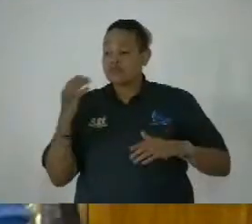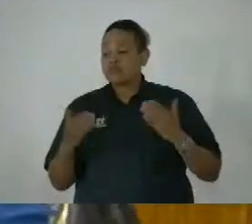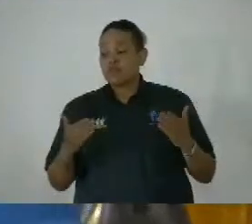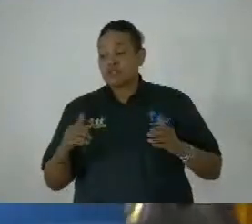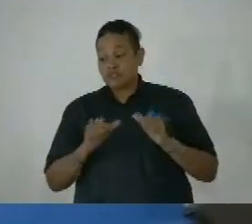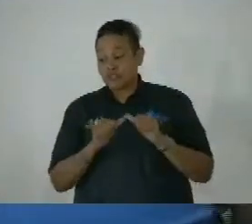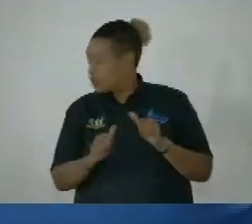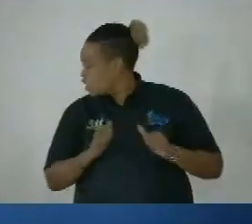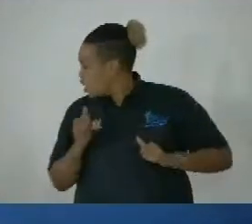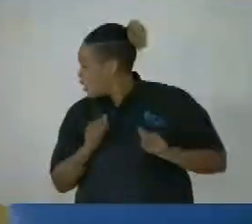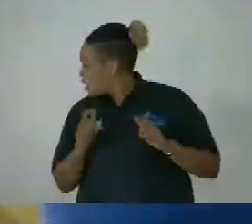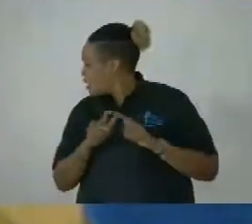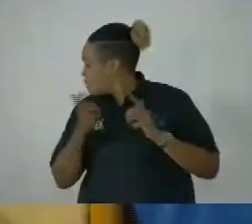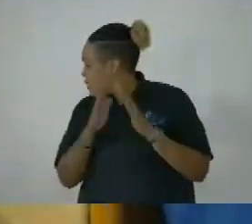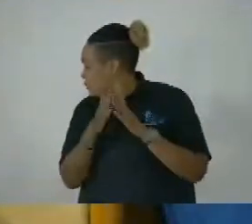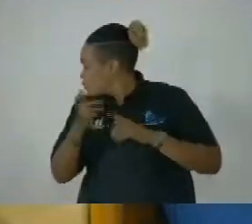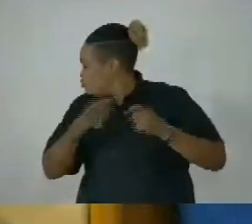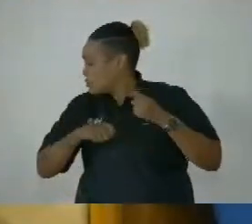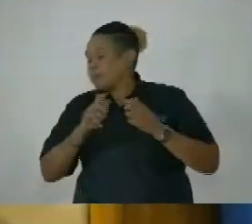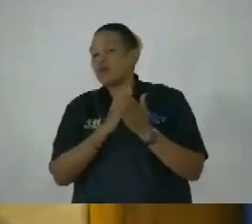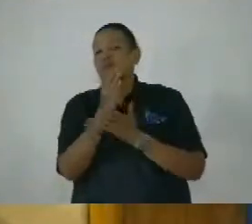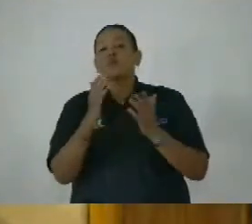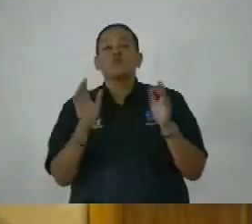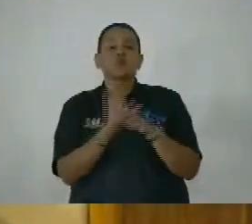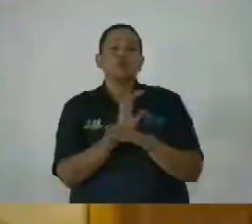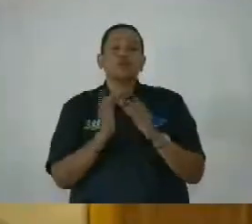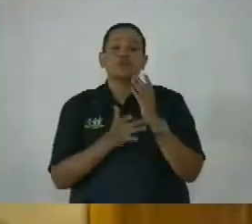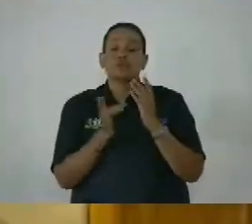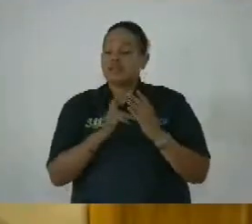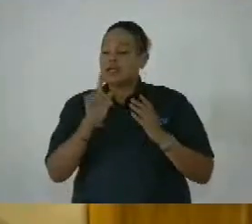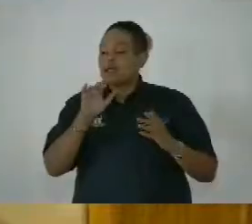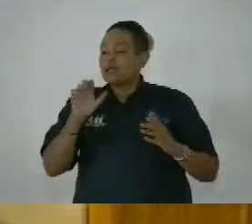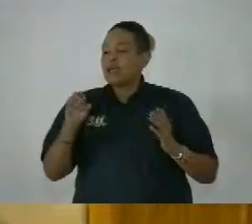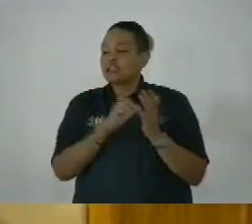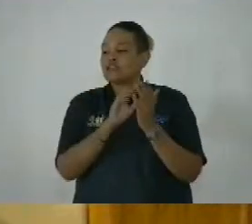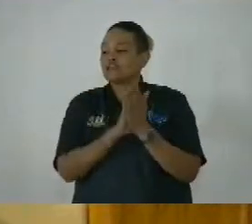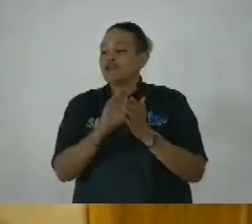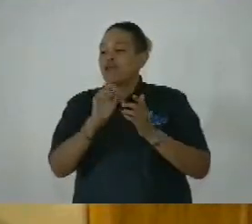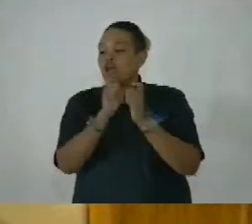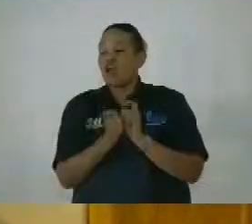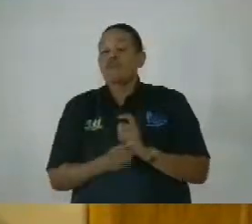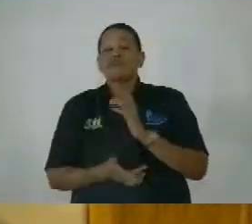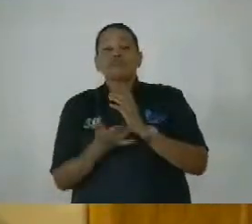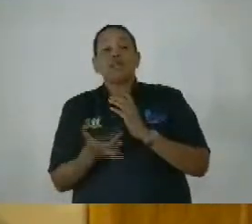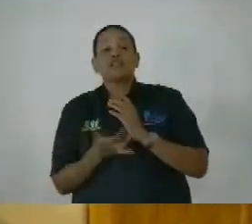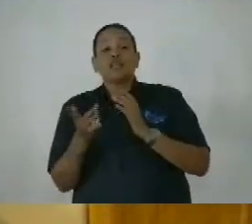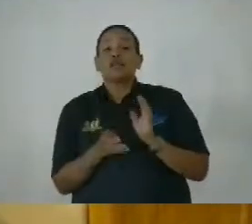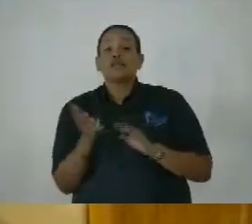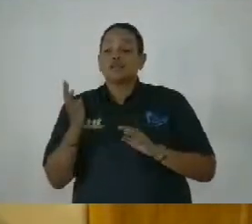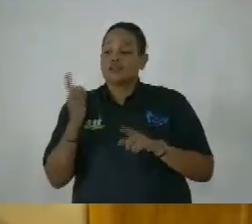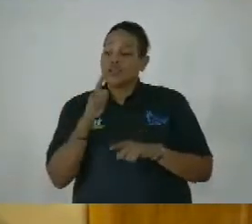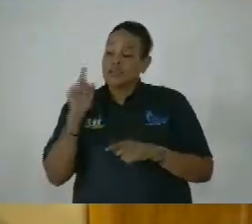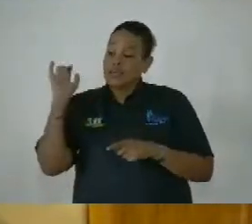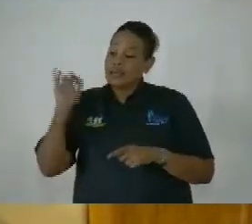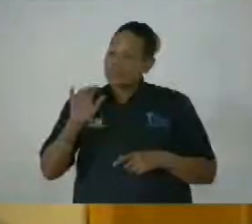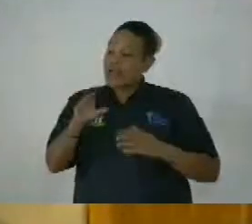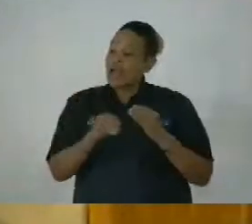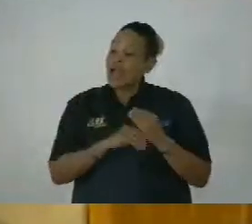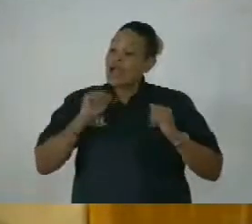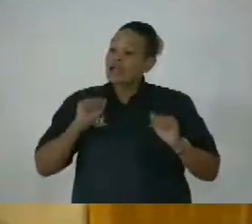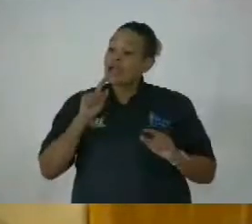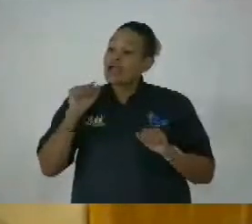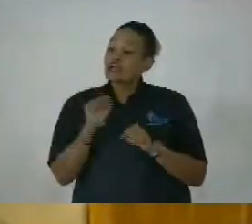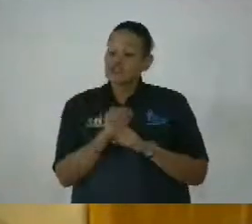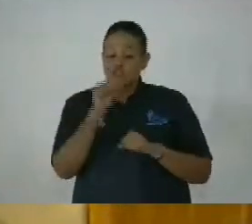earnest. The big books are being replaced by electronic system, and legacy records are being converted to digital files. And on that note, Madam Speaker, I cannot show